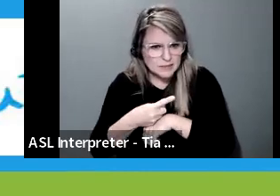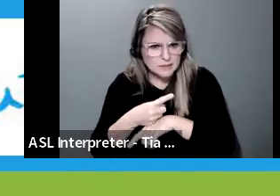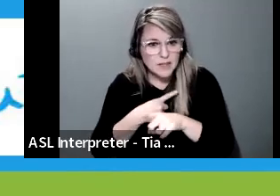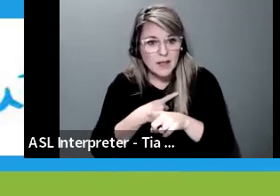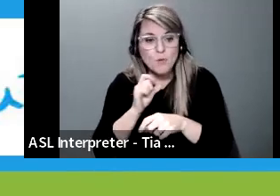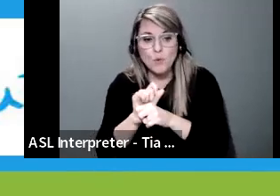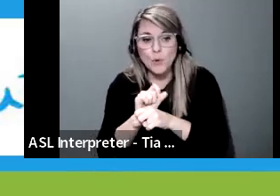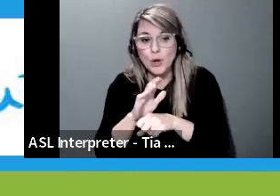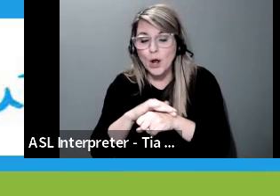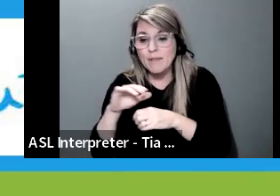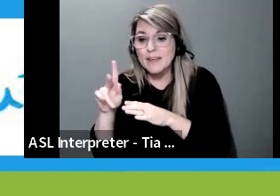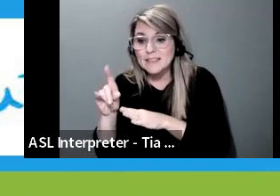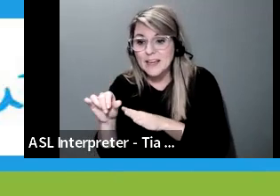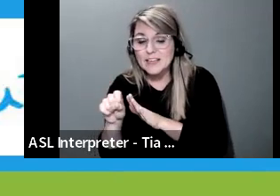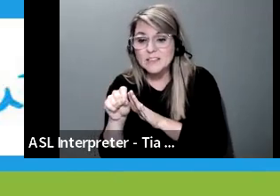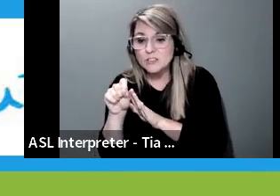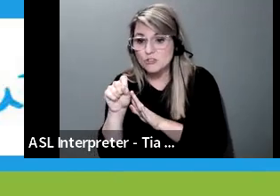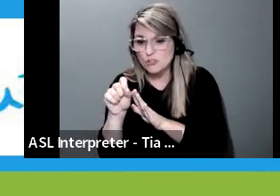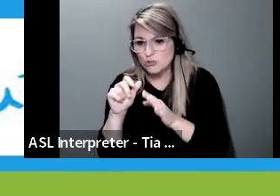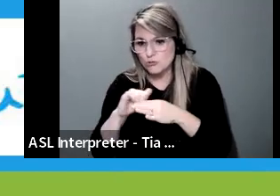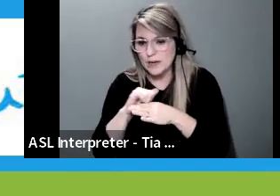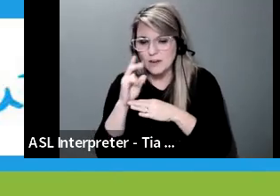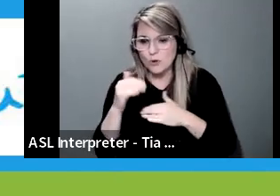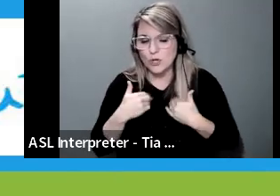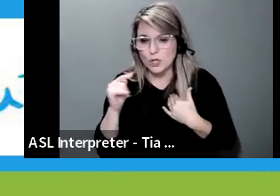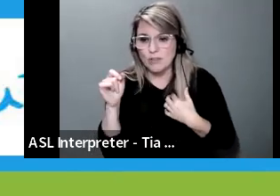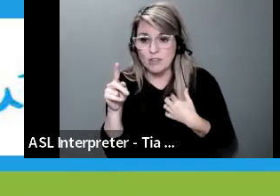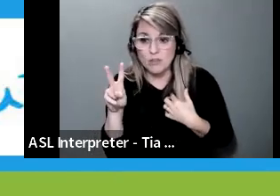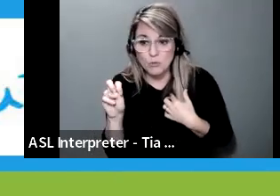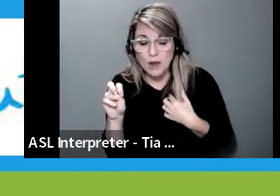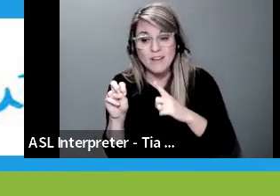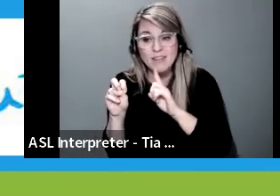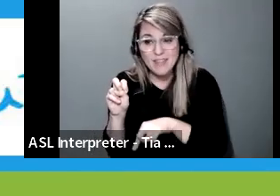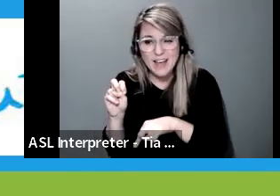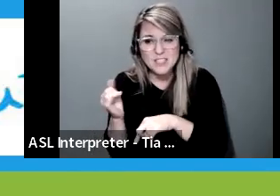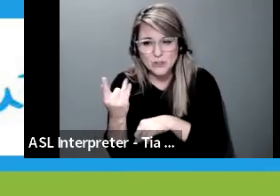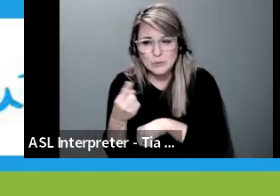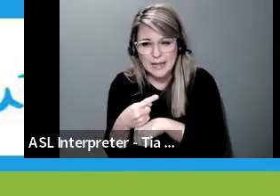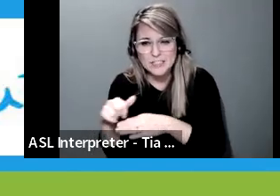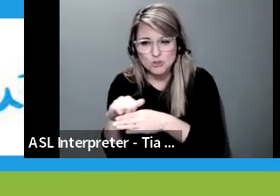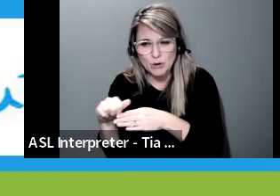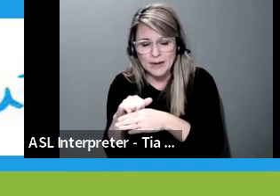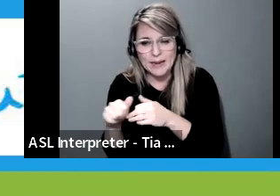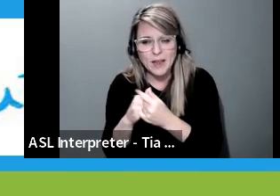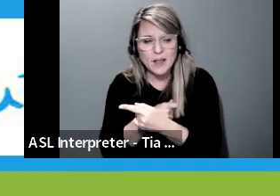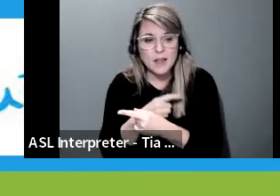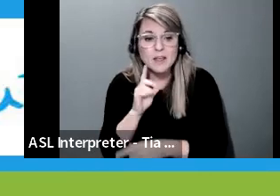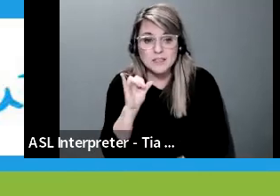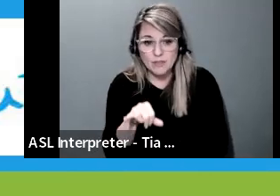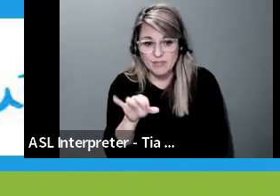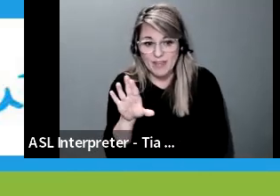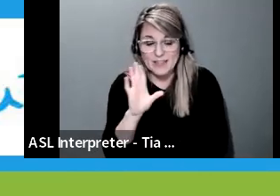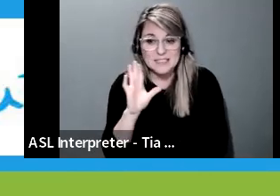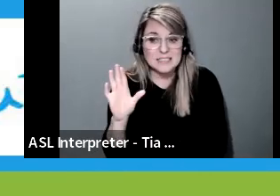on Kentucky's training for Youth Thrive. And we, again, like we said, we hope to have this training available by summer